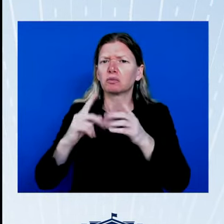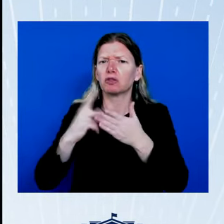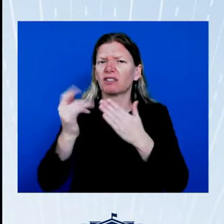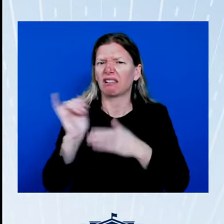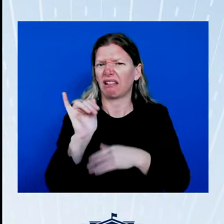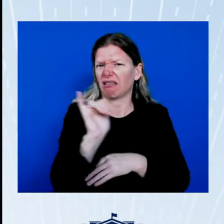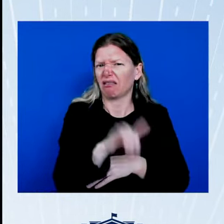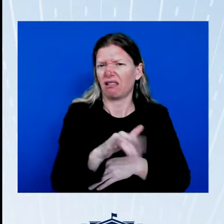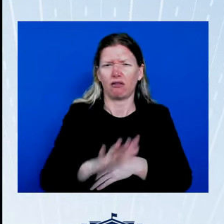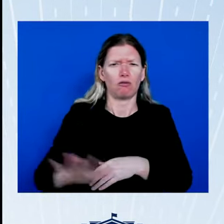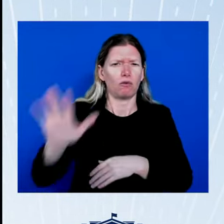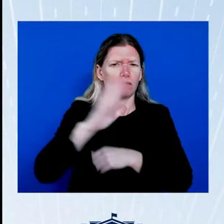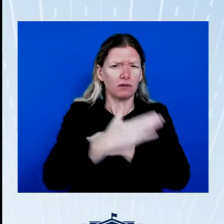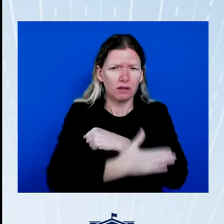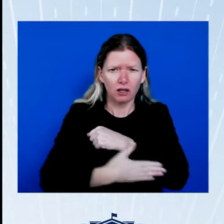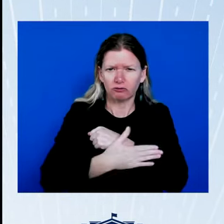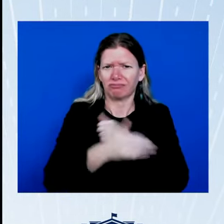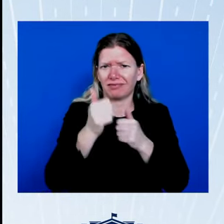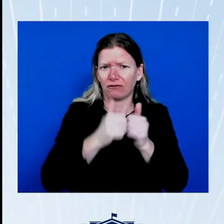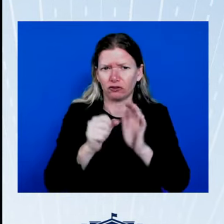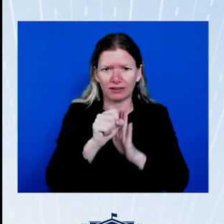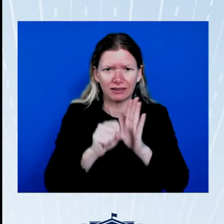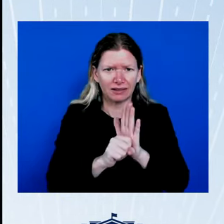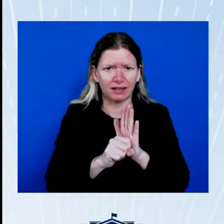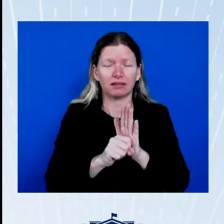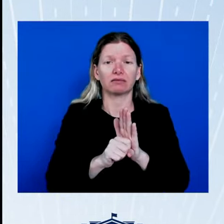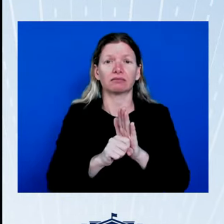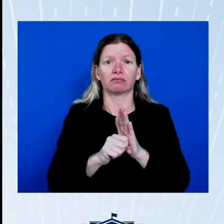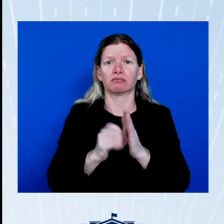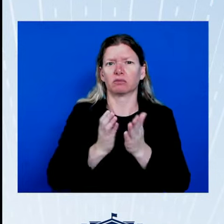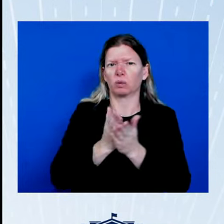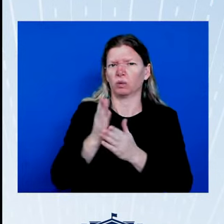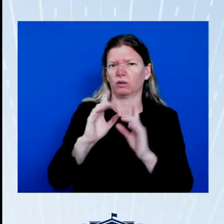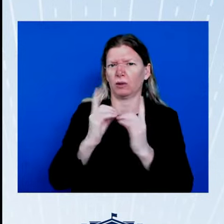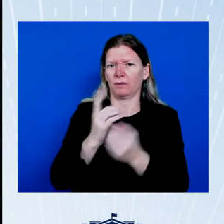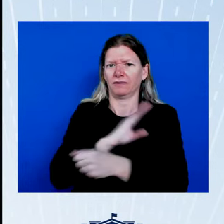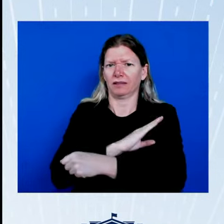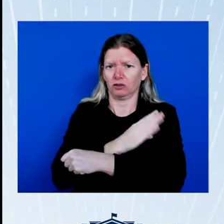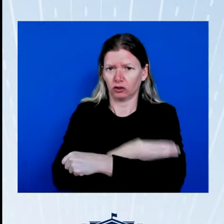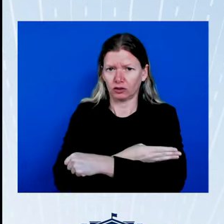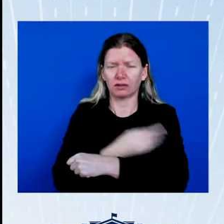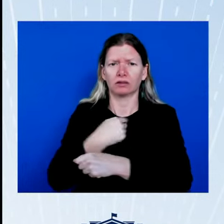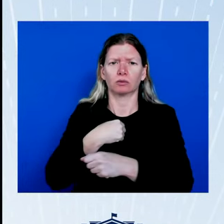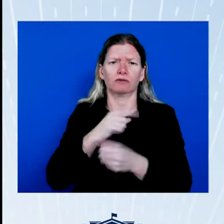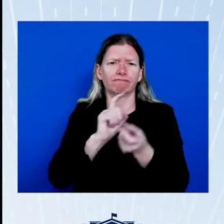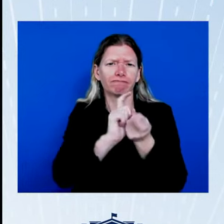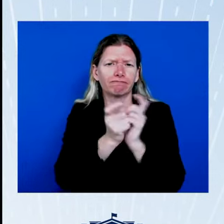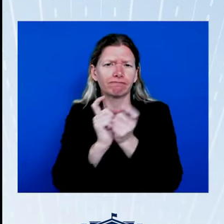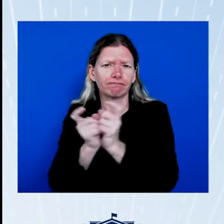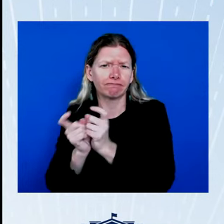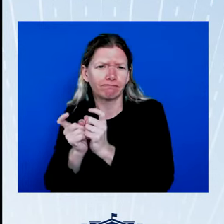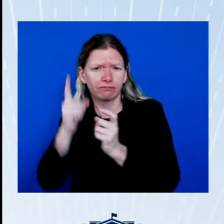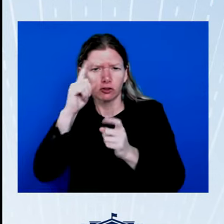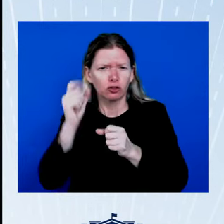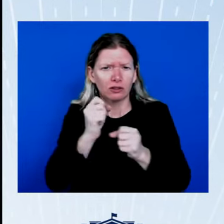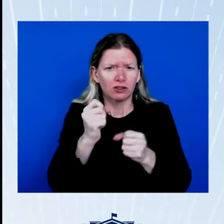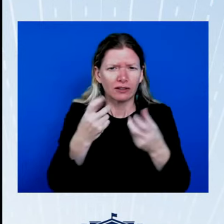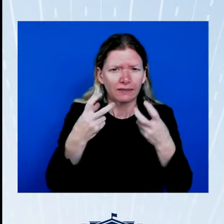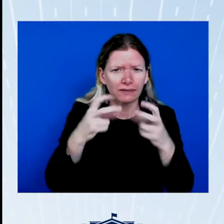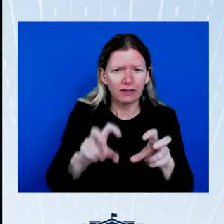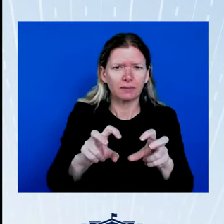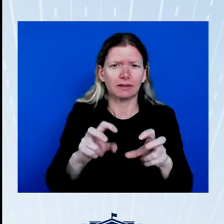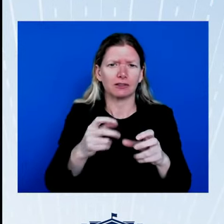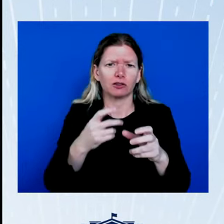strategic investments to harden our power grid, which is critical to support first responders, hospitals, and the basic needs